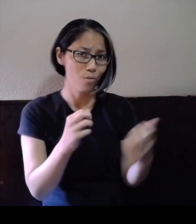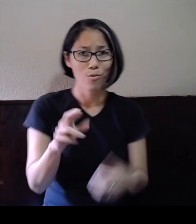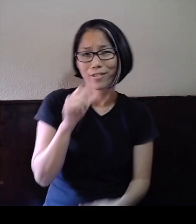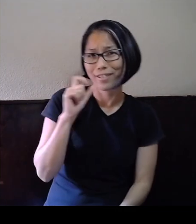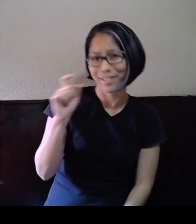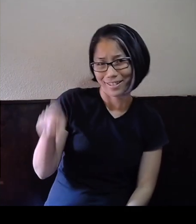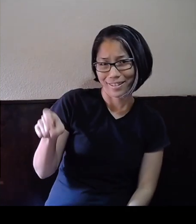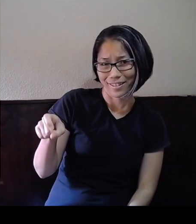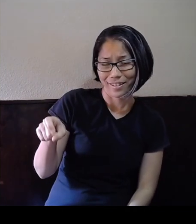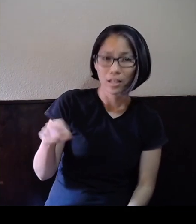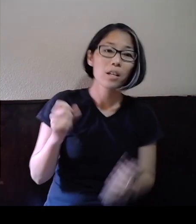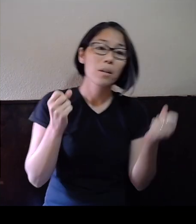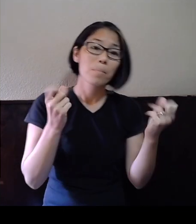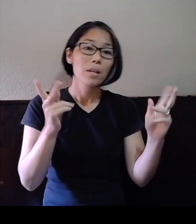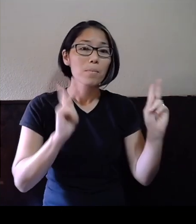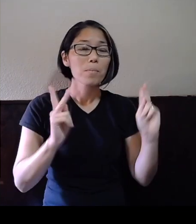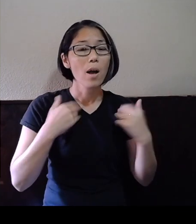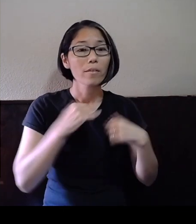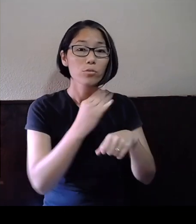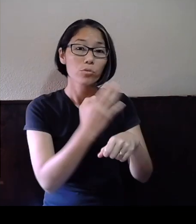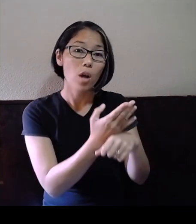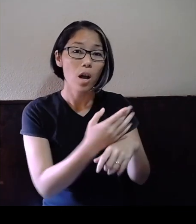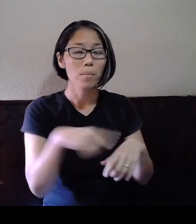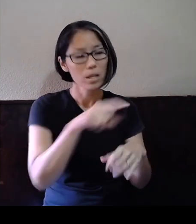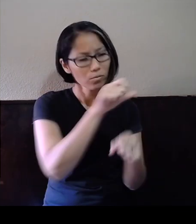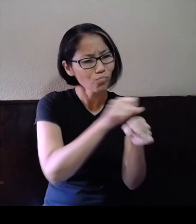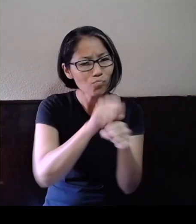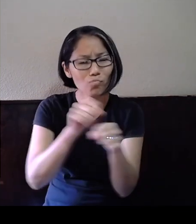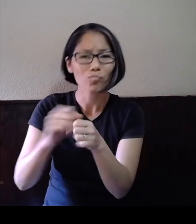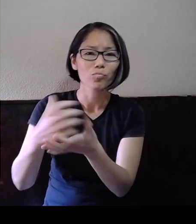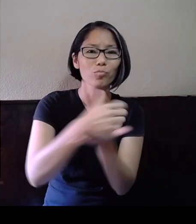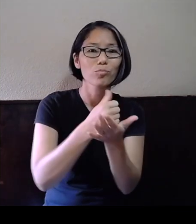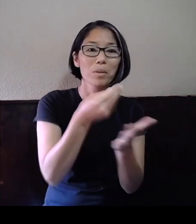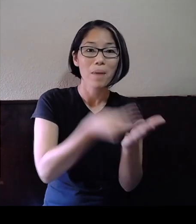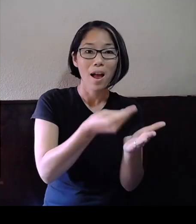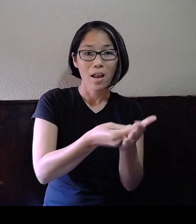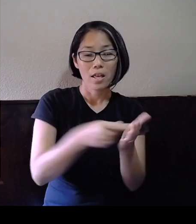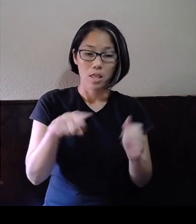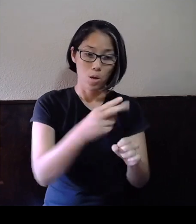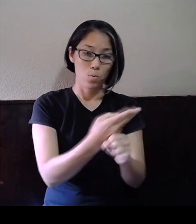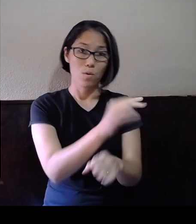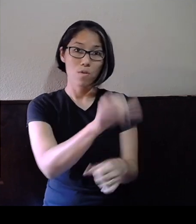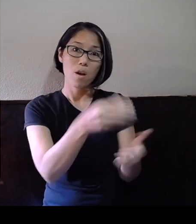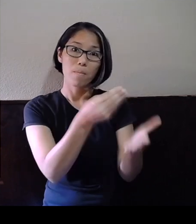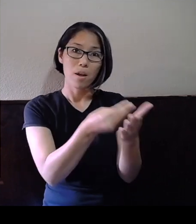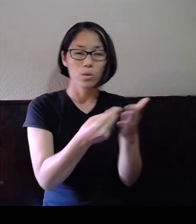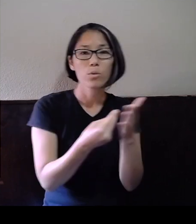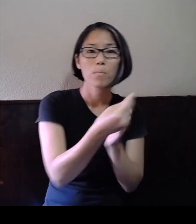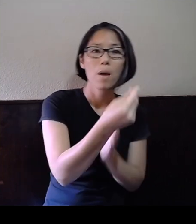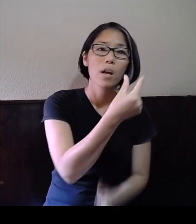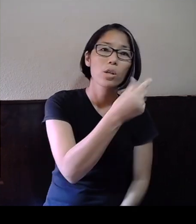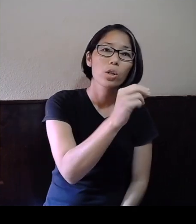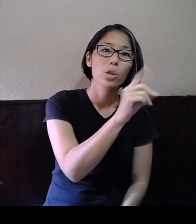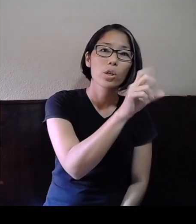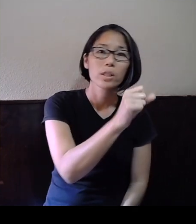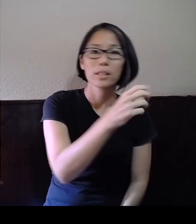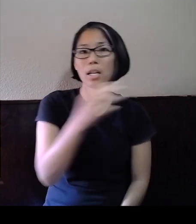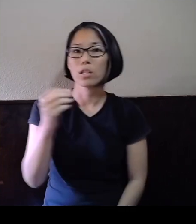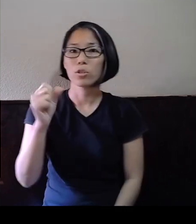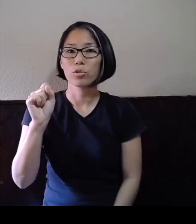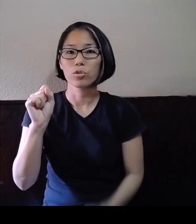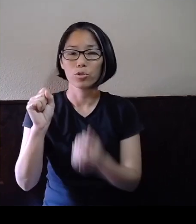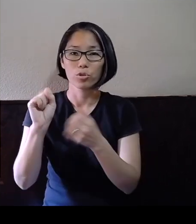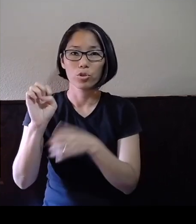Many people have jobs and work to earn money. Then they use the money to buy goods and services.